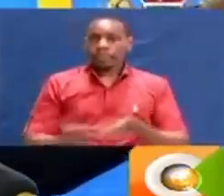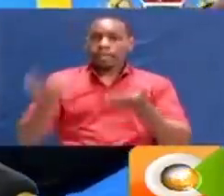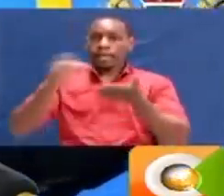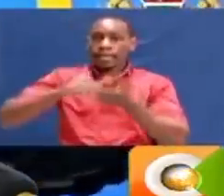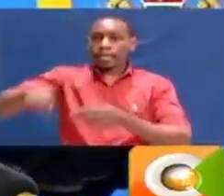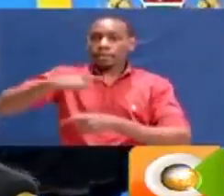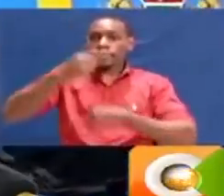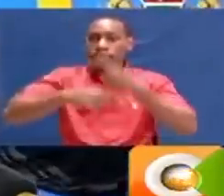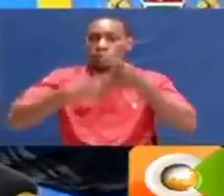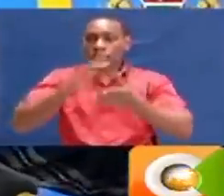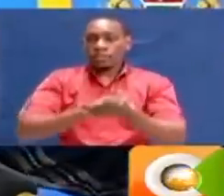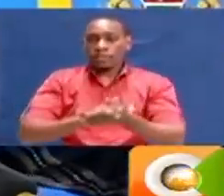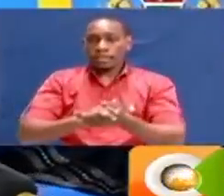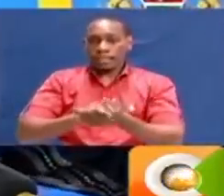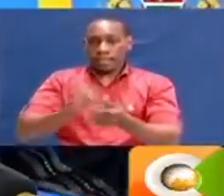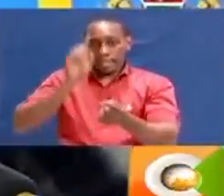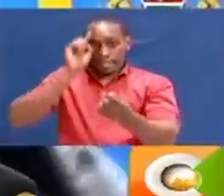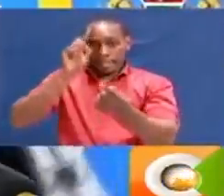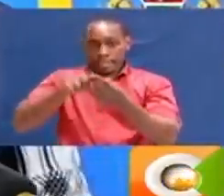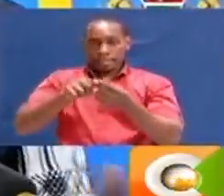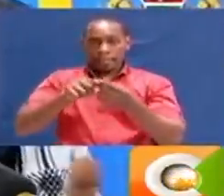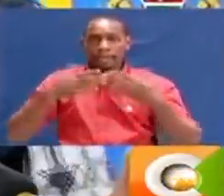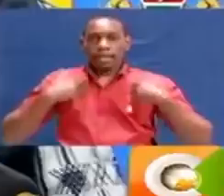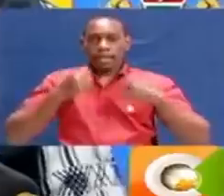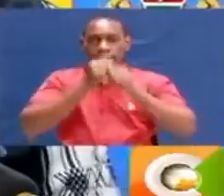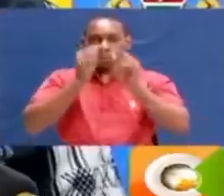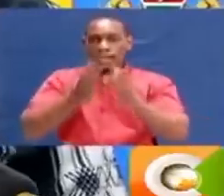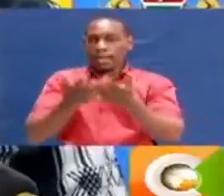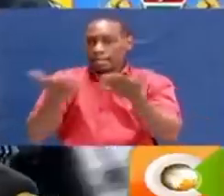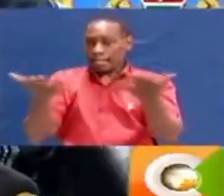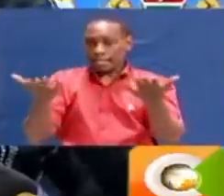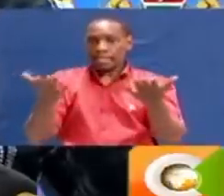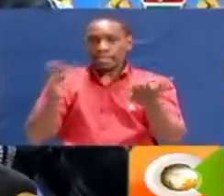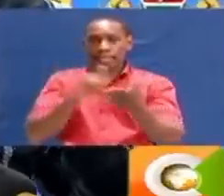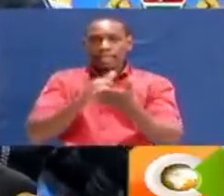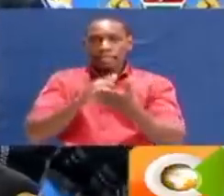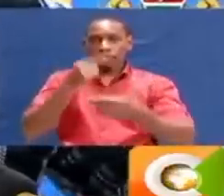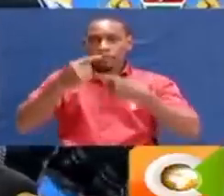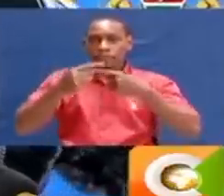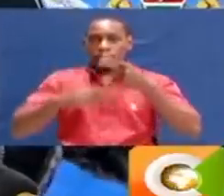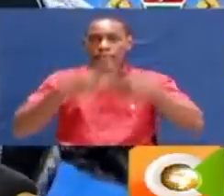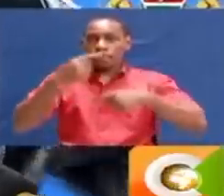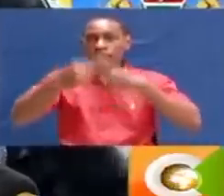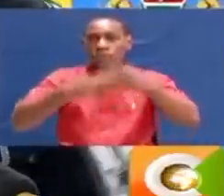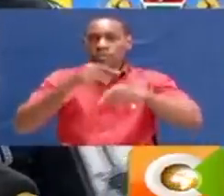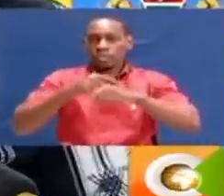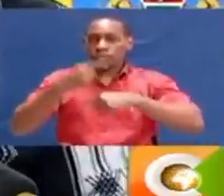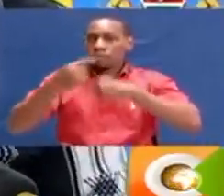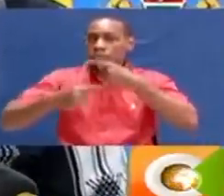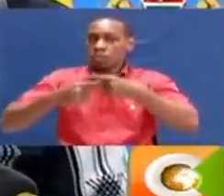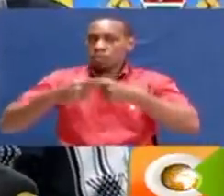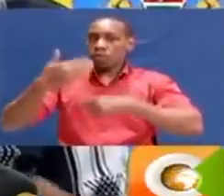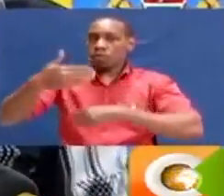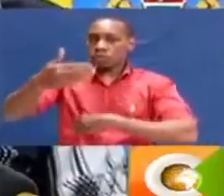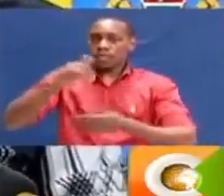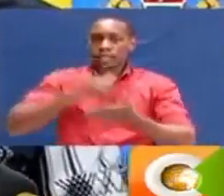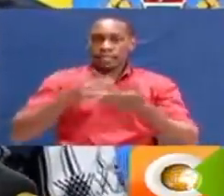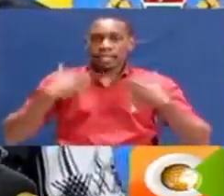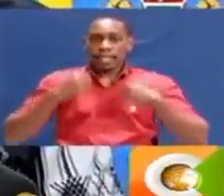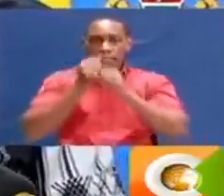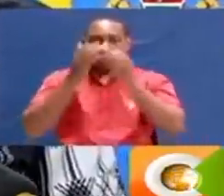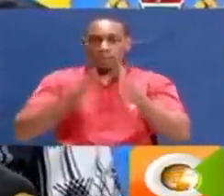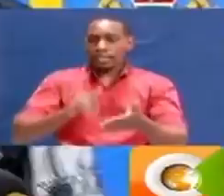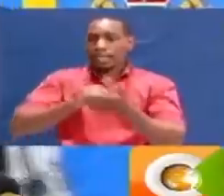continuing targeting the health workers. Any health worker is an ongoing process at all times that health